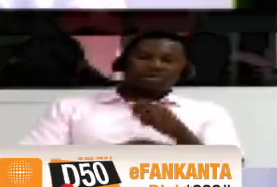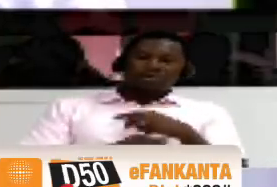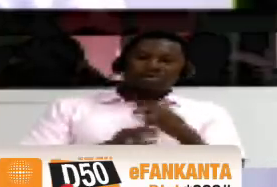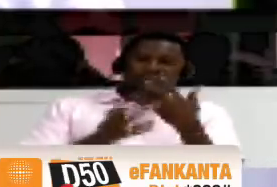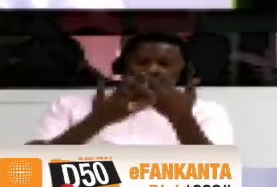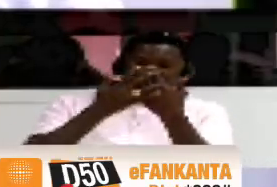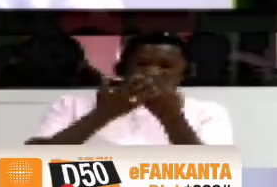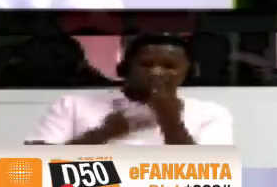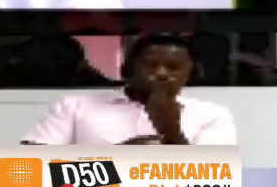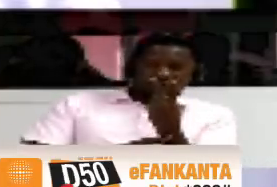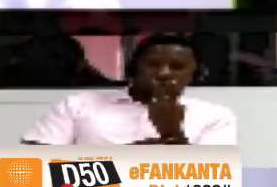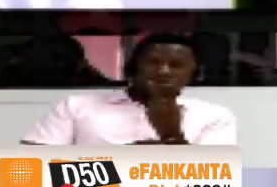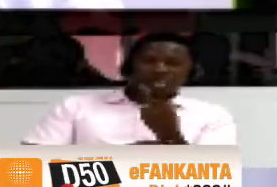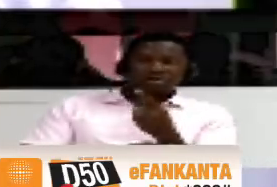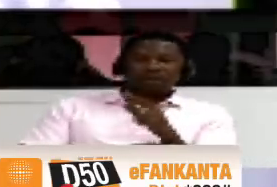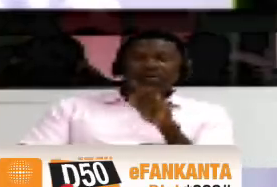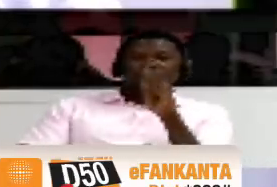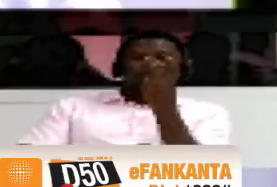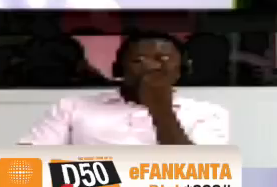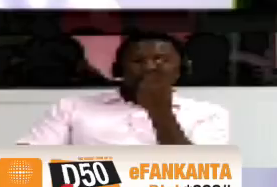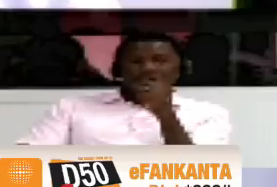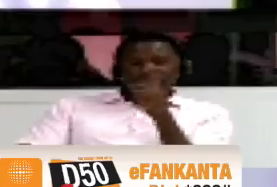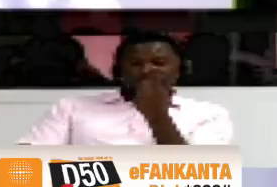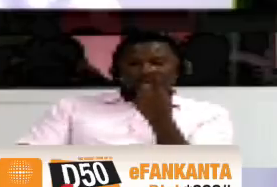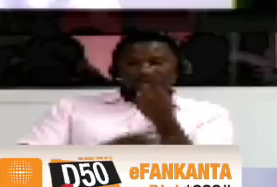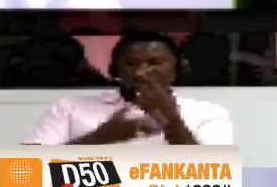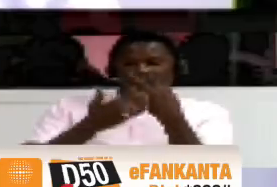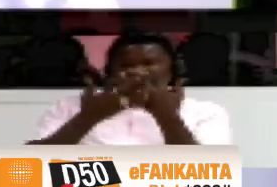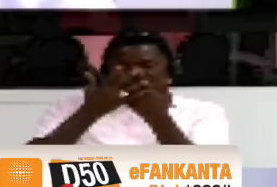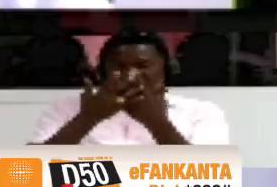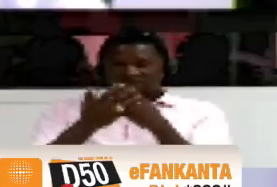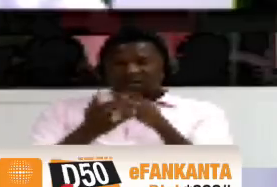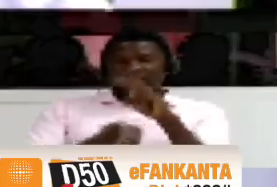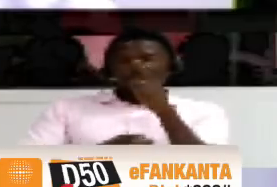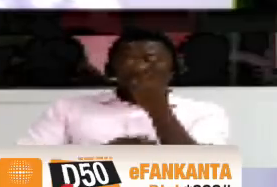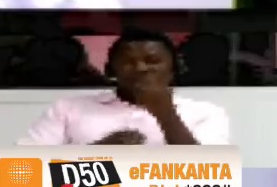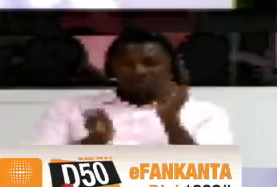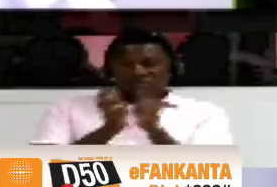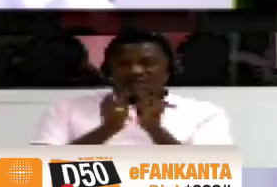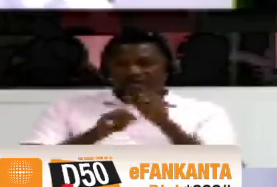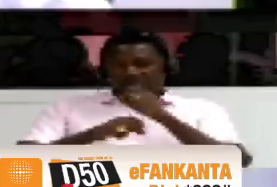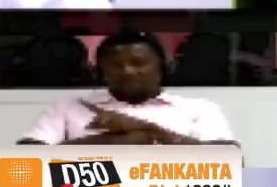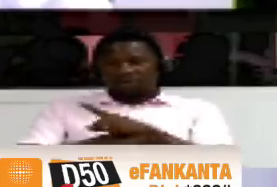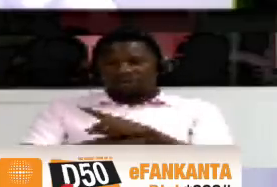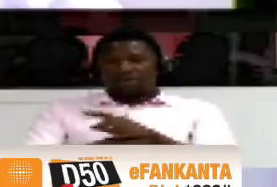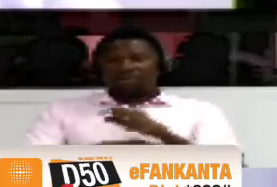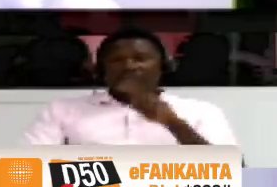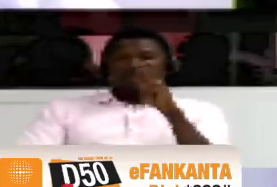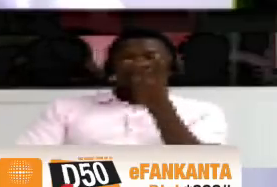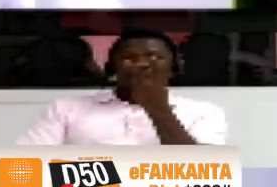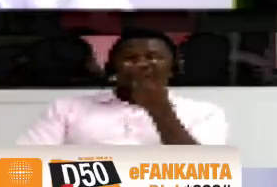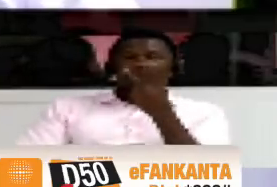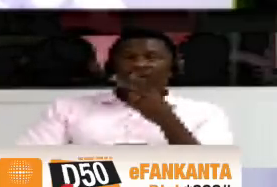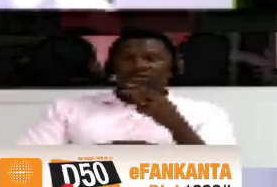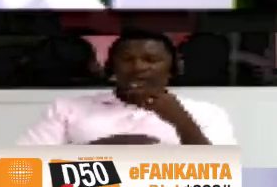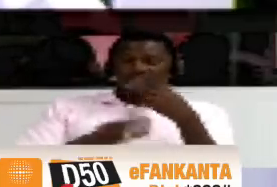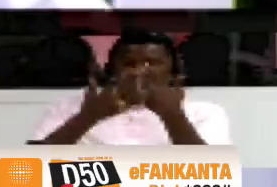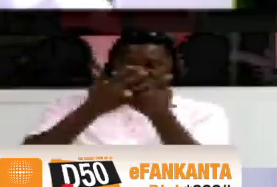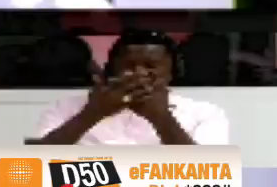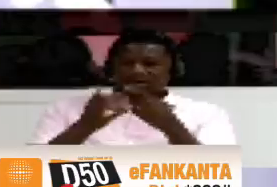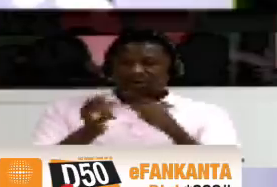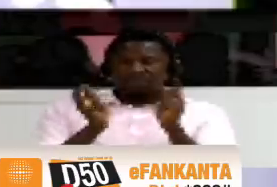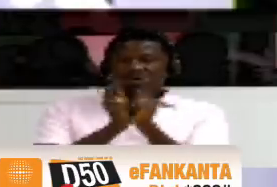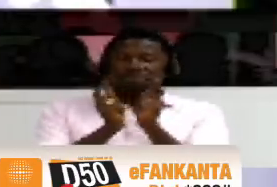cells. In the fourth cell, I found a Sierra Leonean there. In the second cell, I found Nakulan Sise, our advisor,